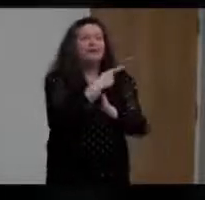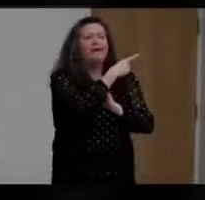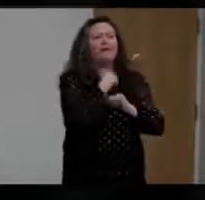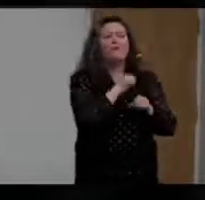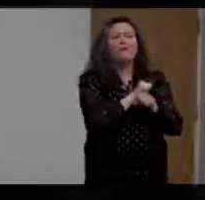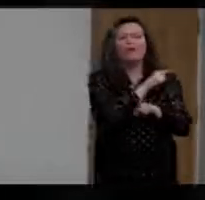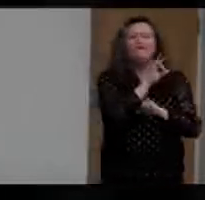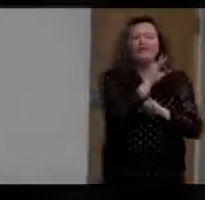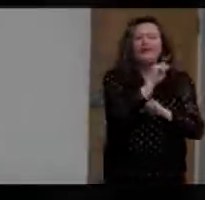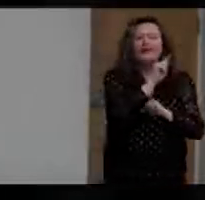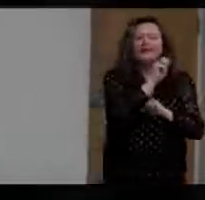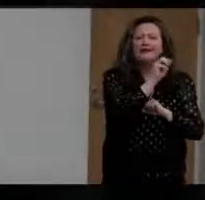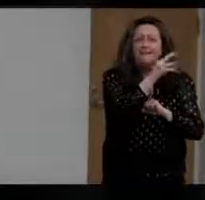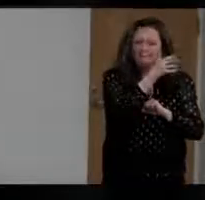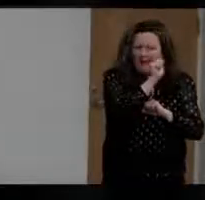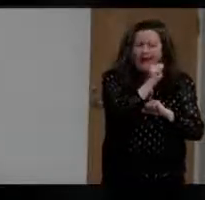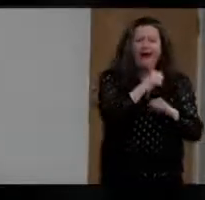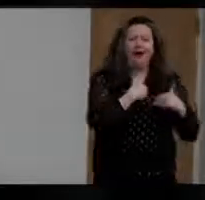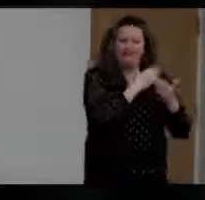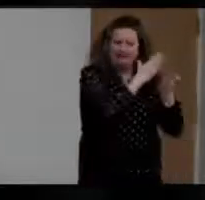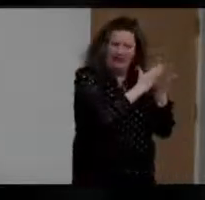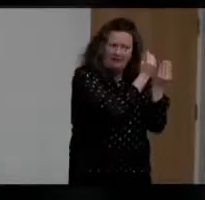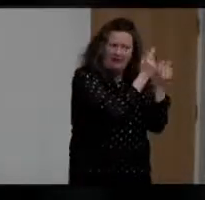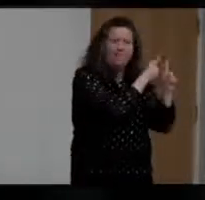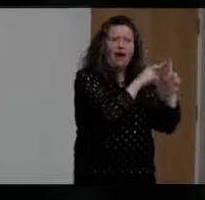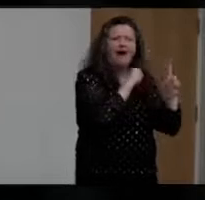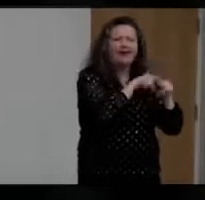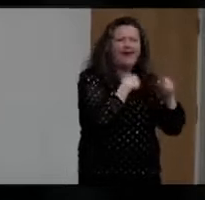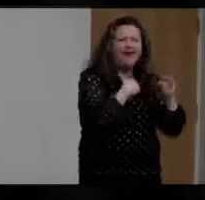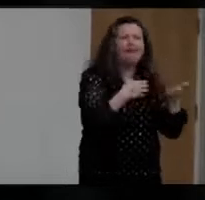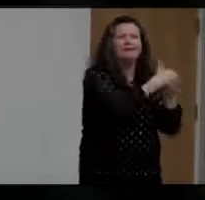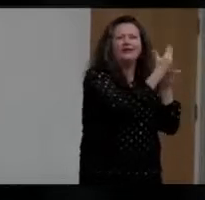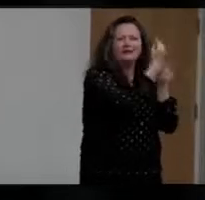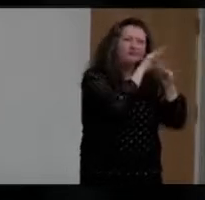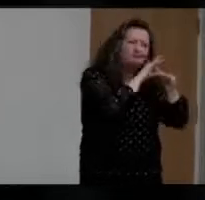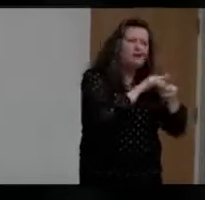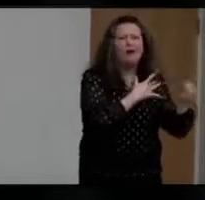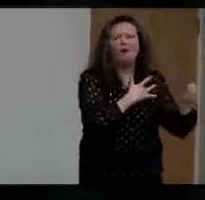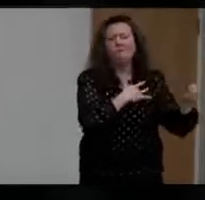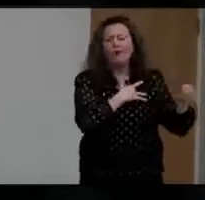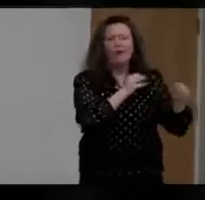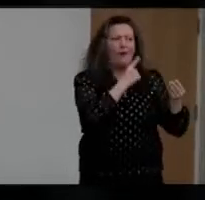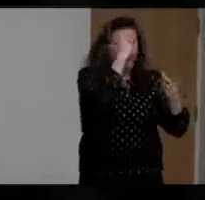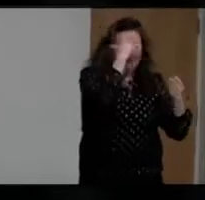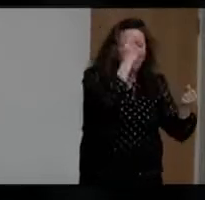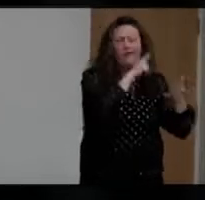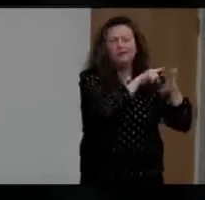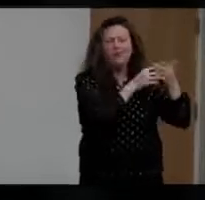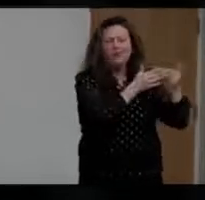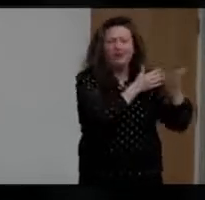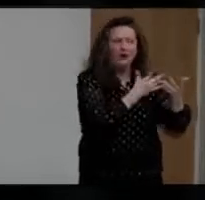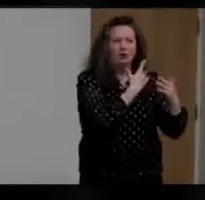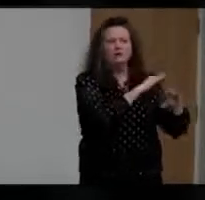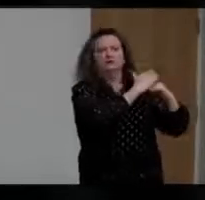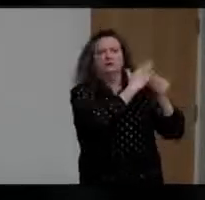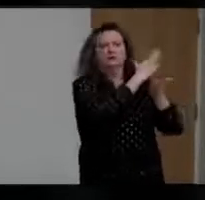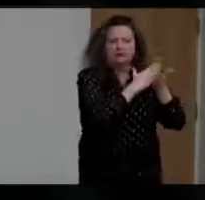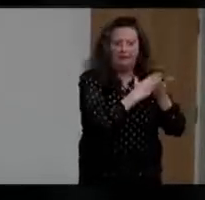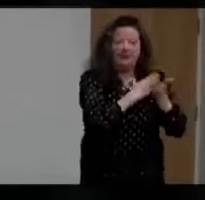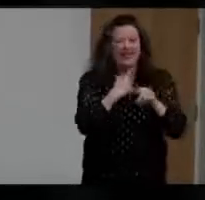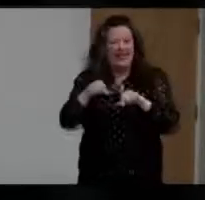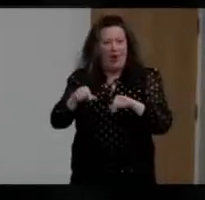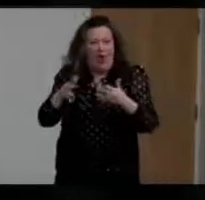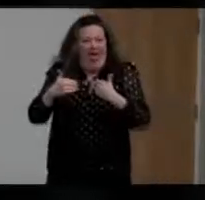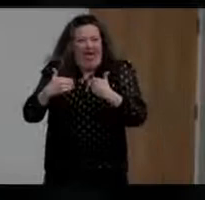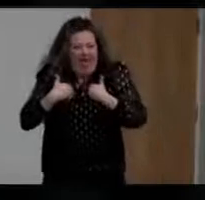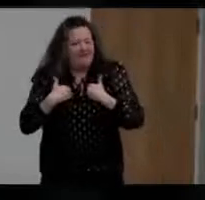and cancer interact. And so I thought, well, it'd be really cool to get population level health data. Imagine the algorithms we could build with that and everything